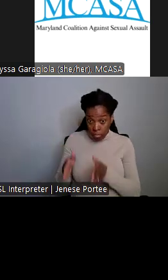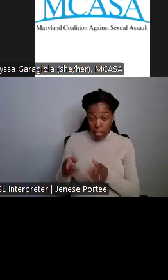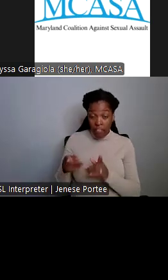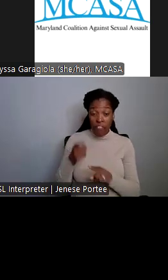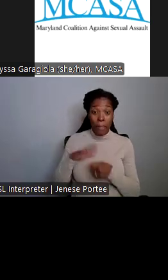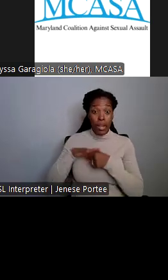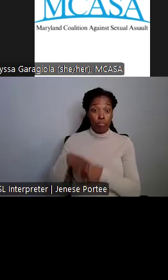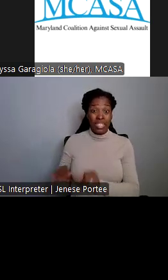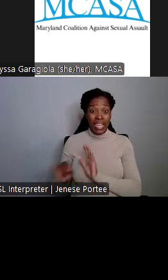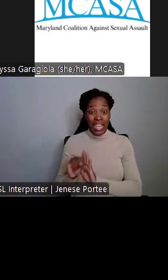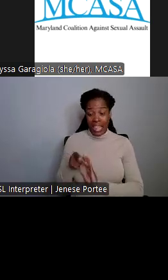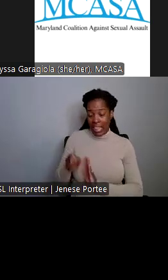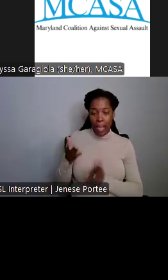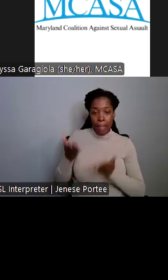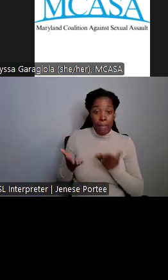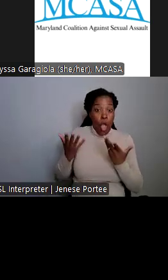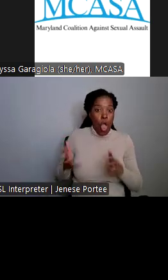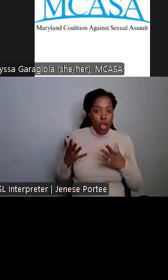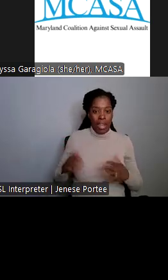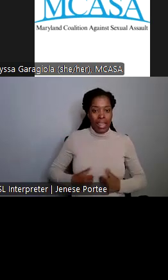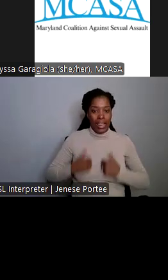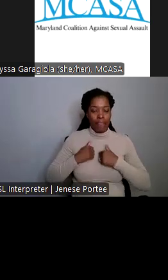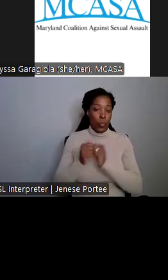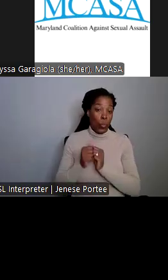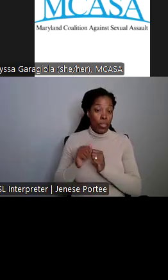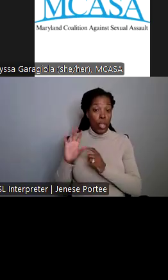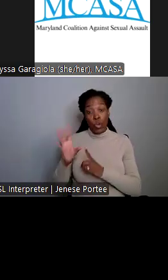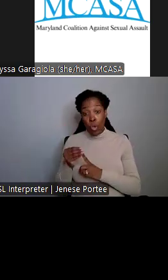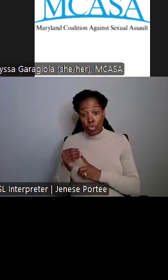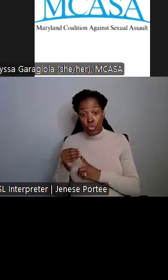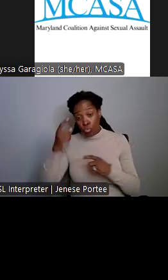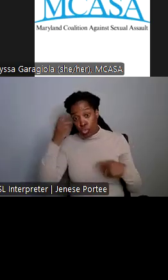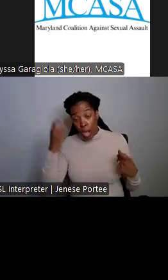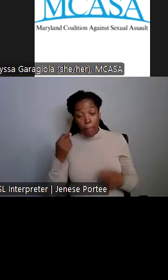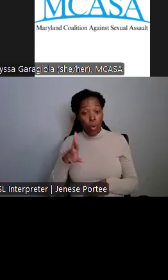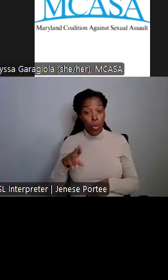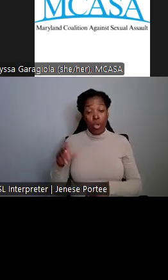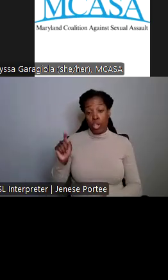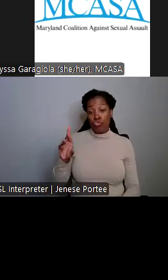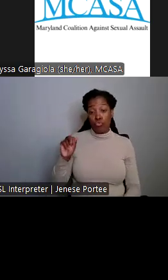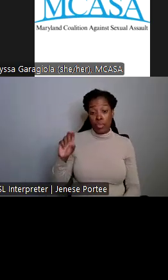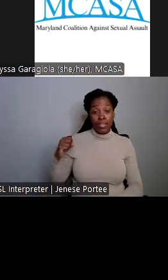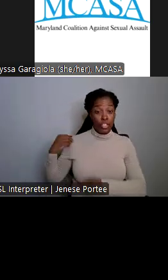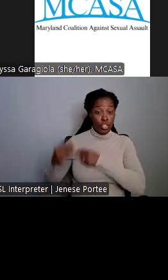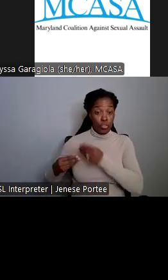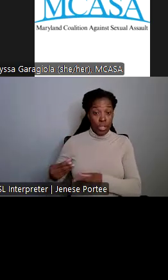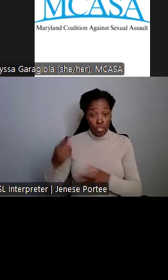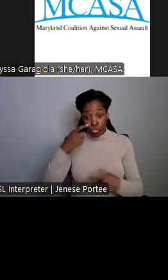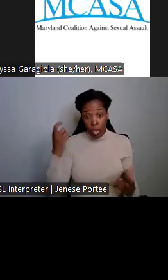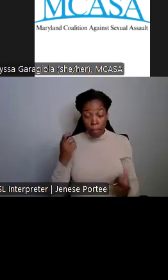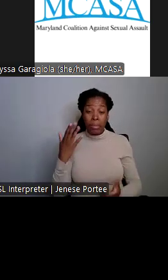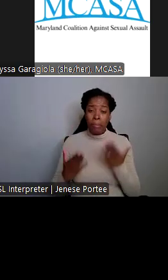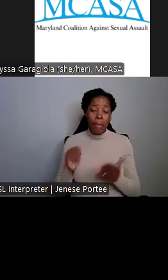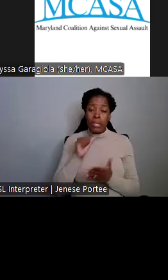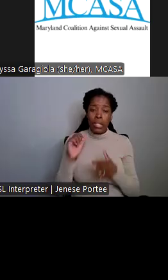be living with cultural trauma or transgenerational trauma. And though this might seem unrelated to the assault to you, it